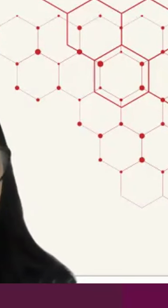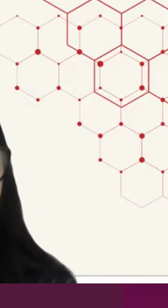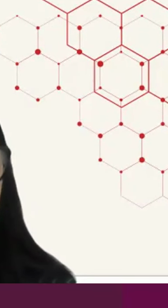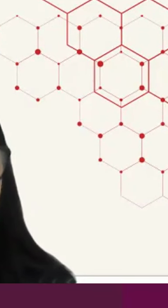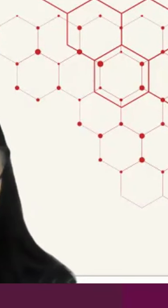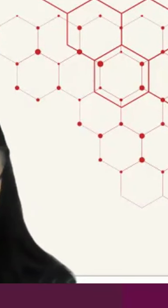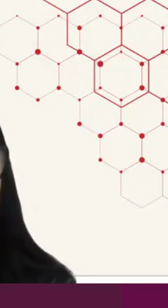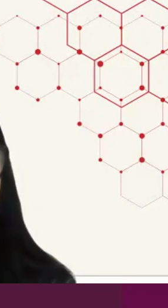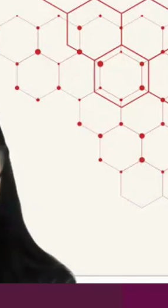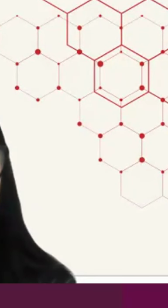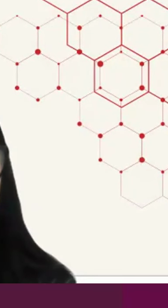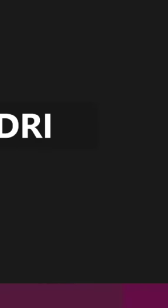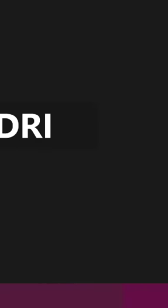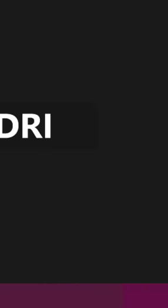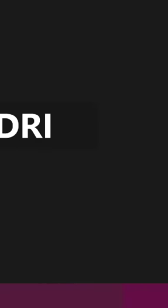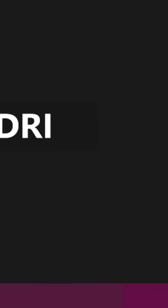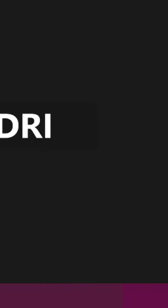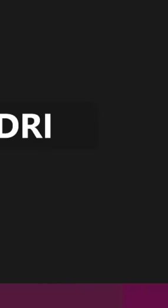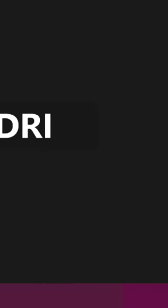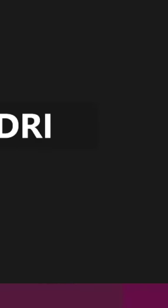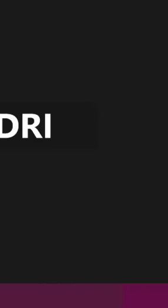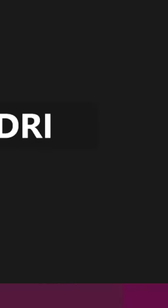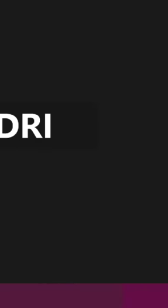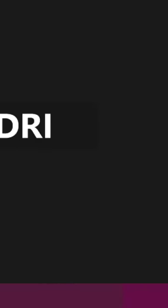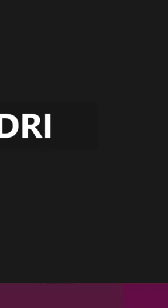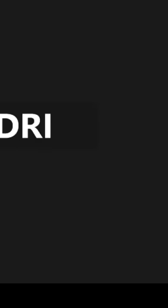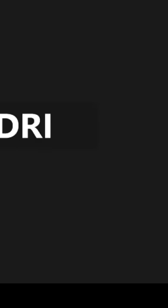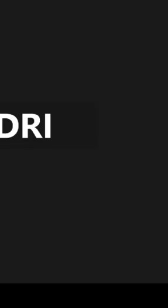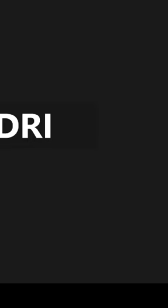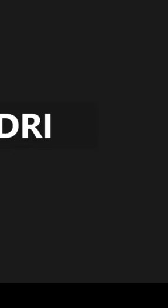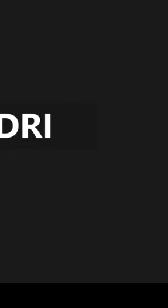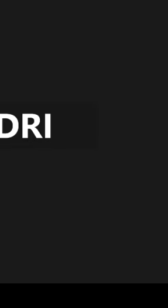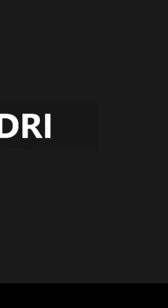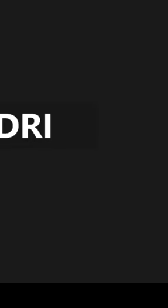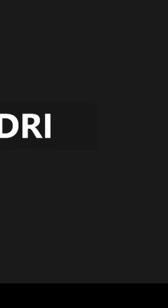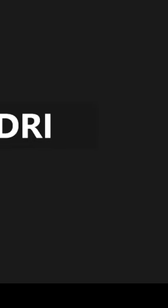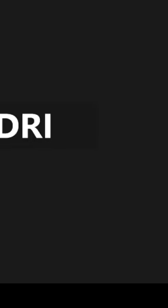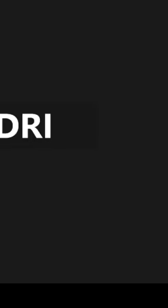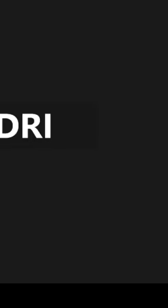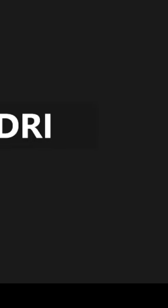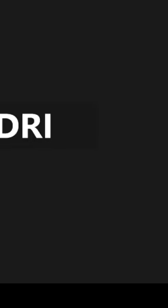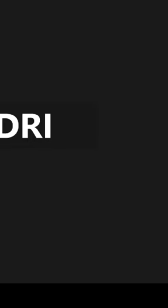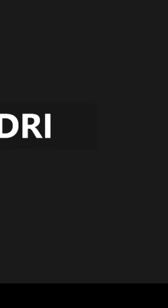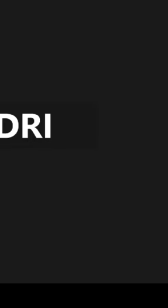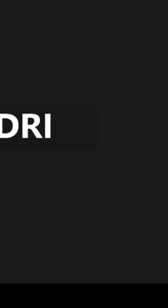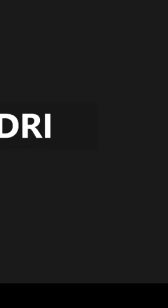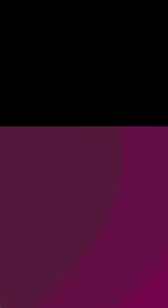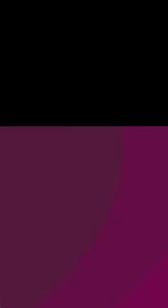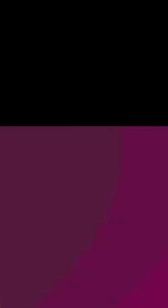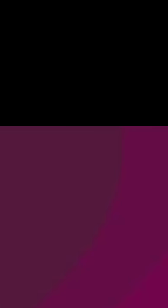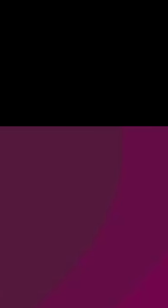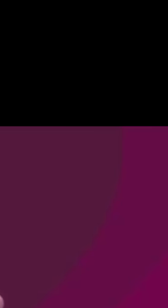panel is going to speak on disability inclusion.